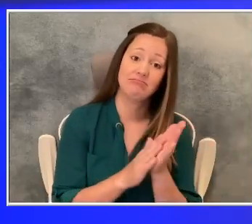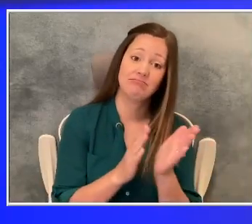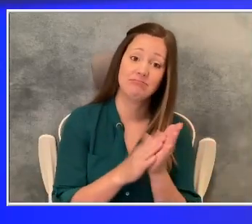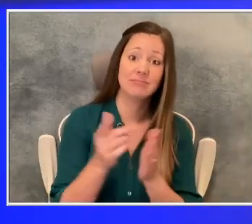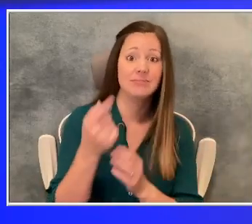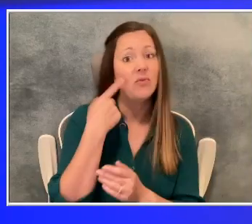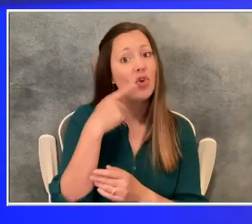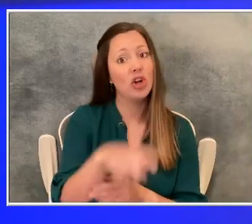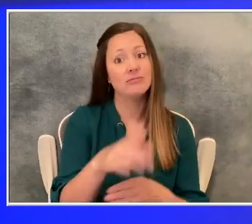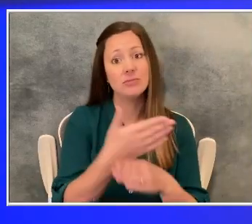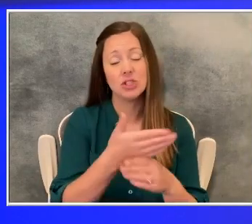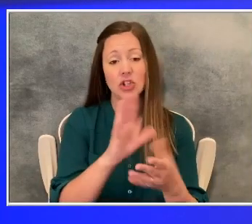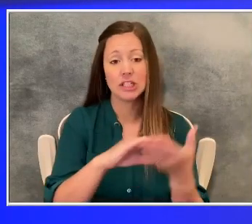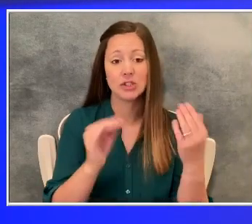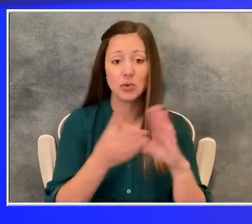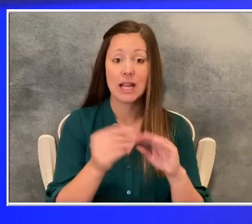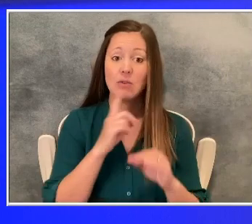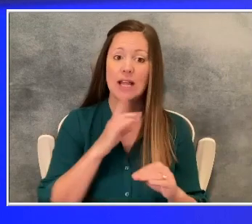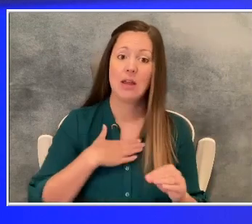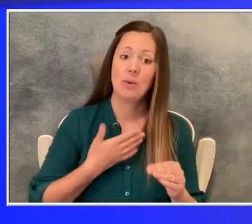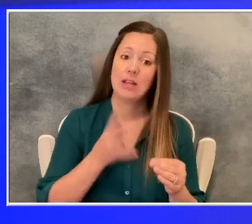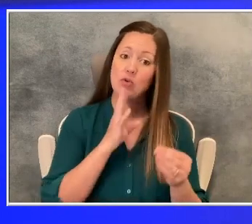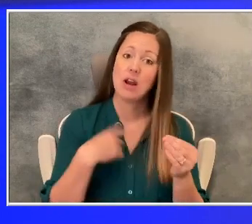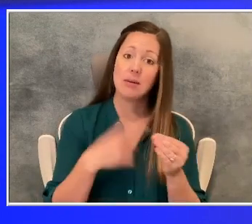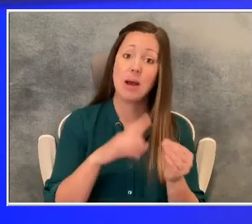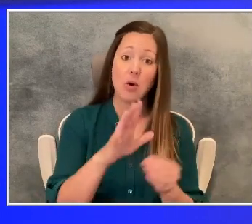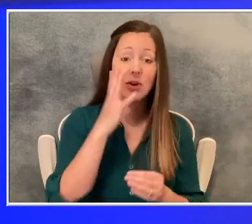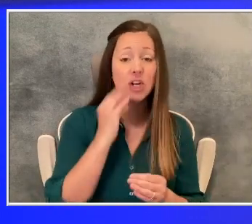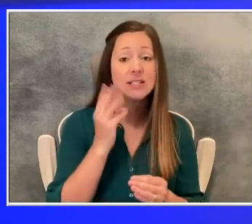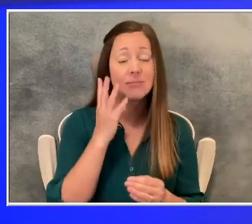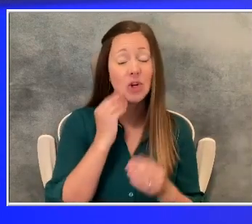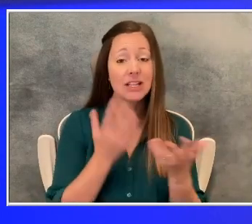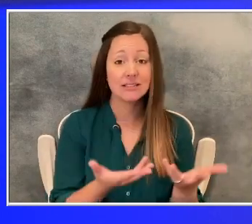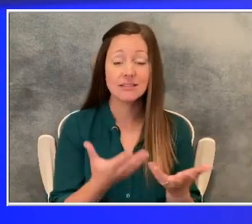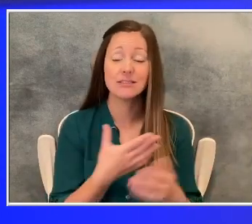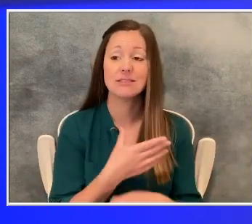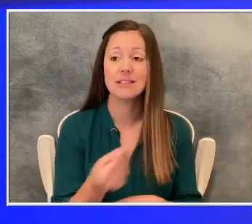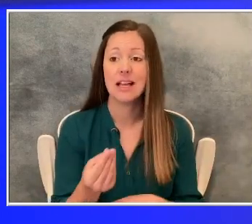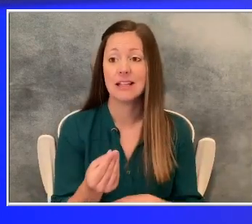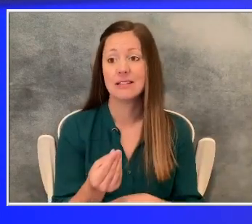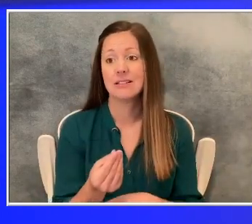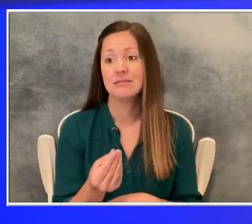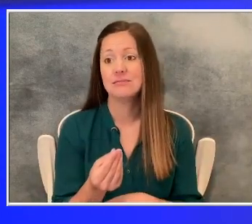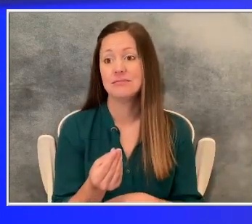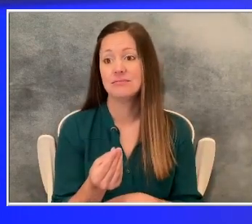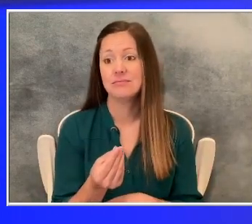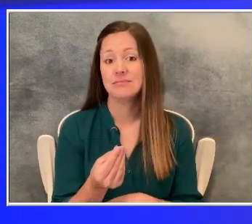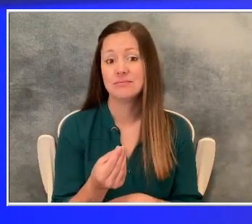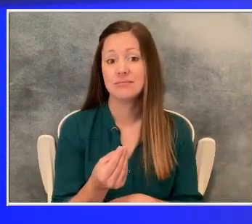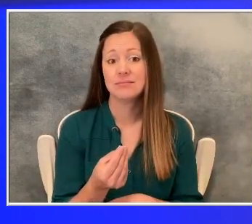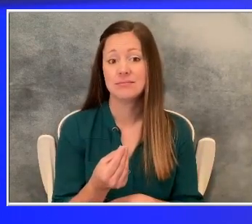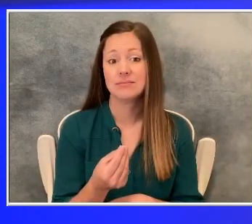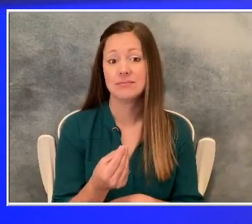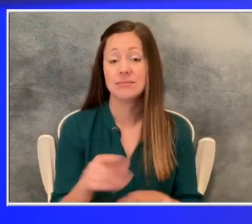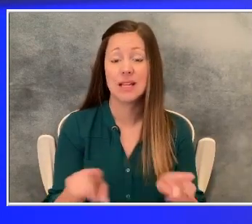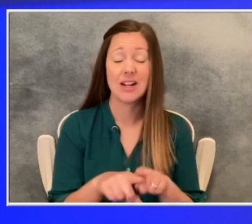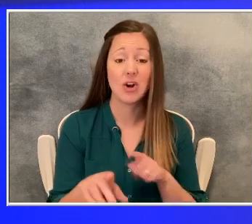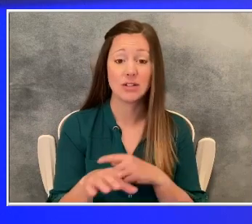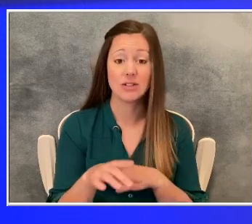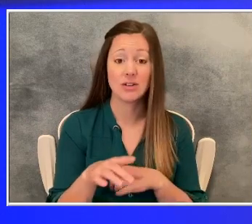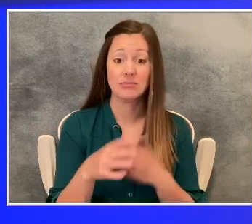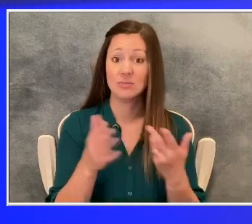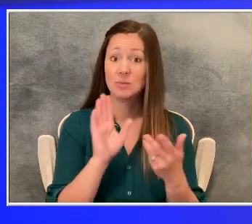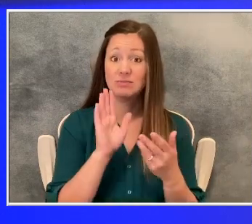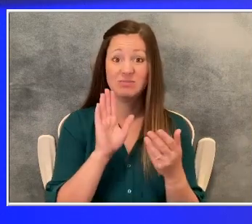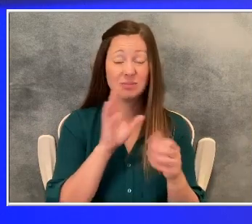and for being willing to talk about her experience, and her also commended for all of her life changes that she's